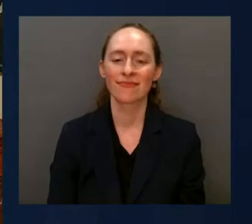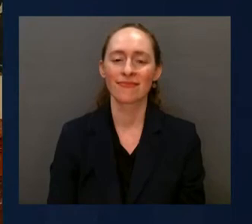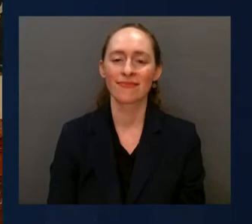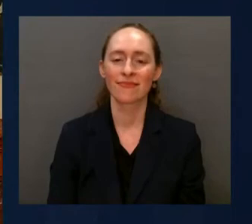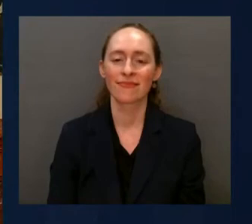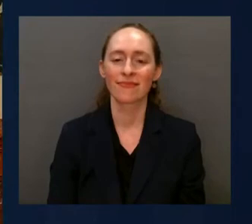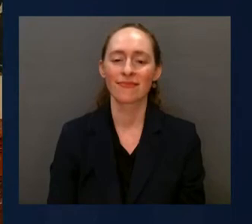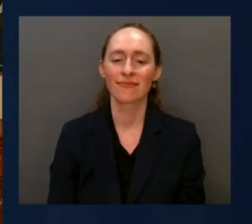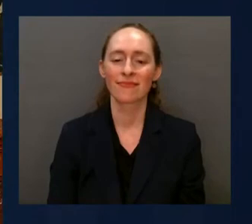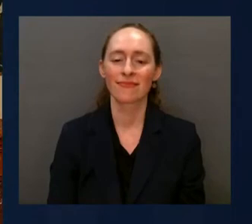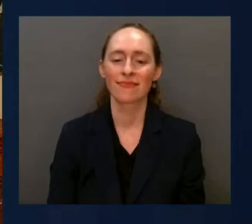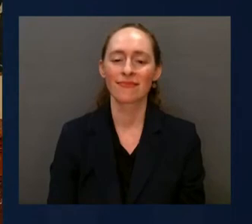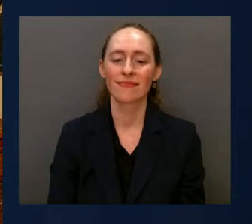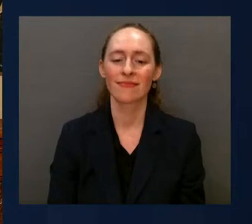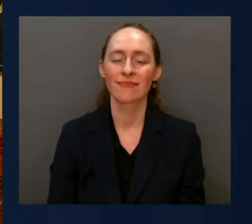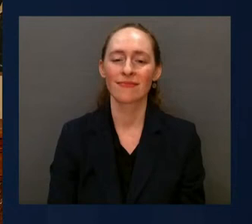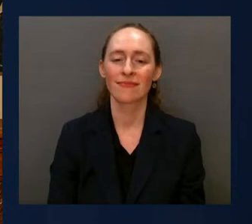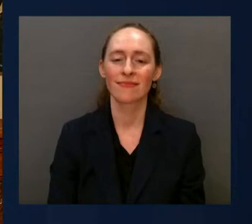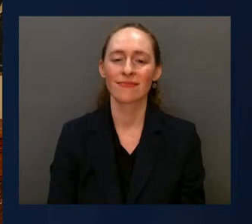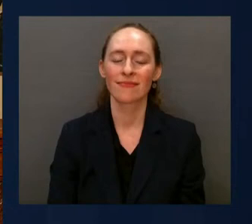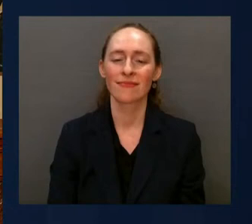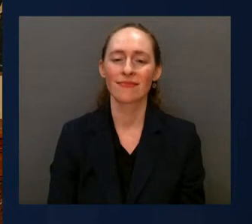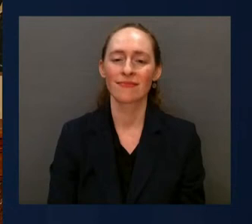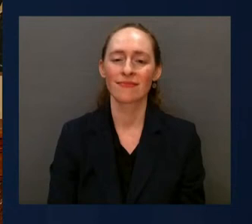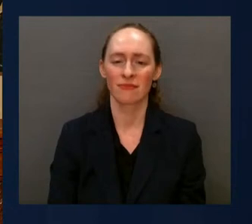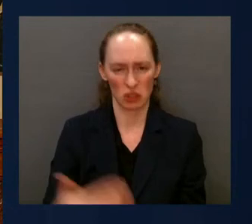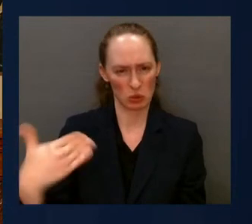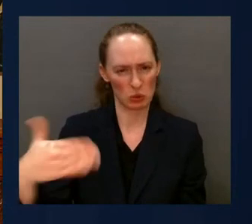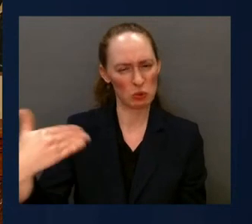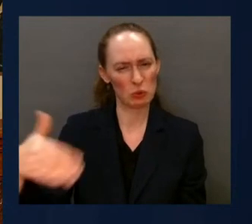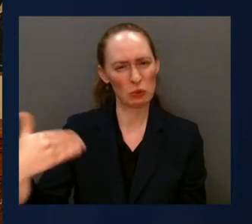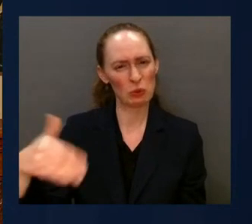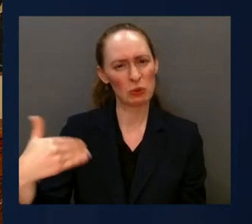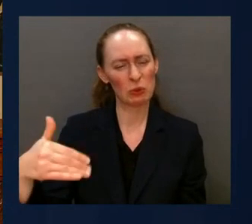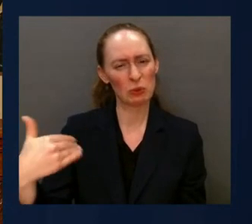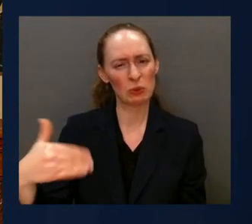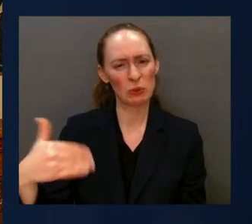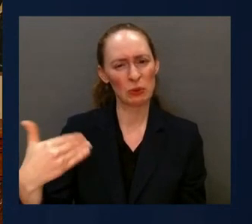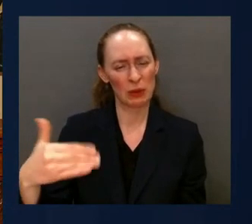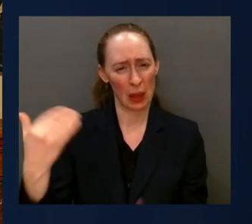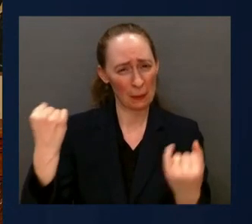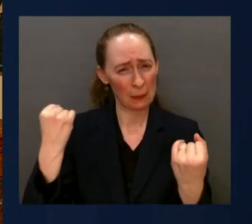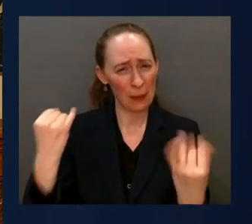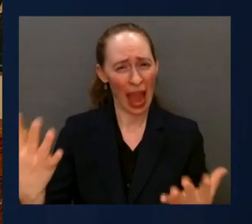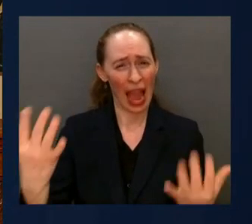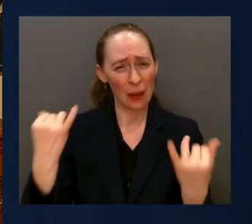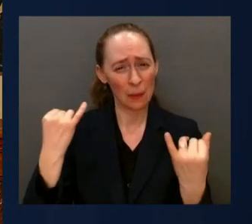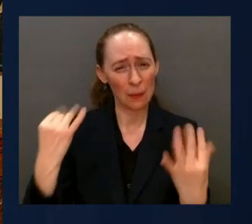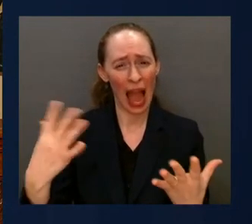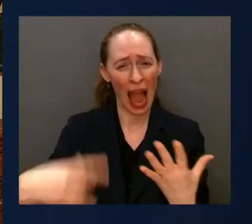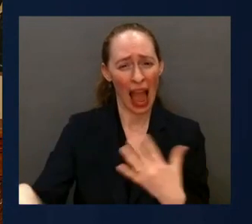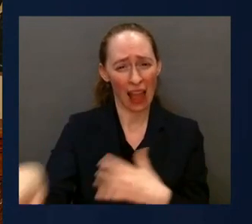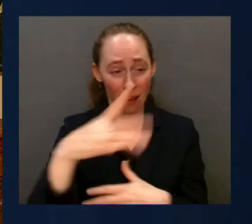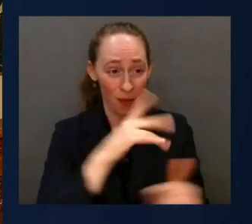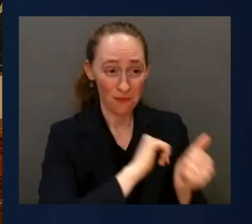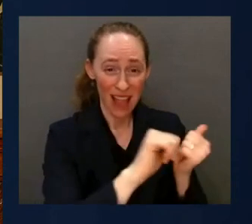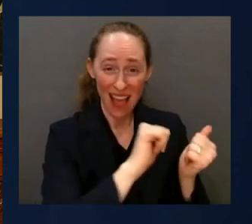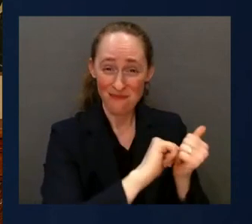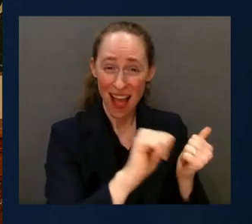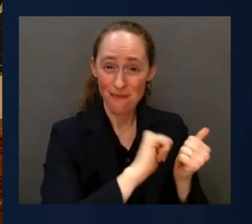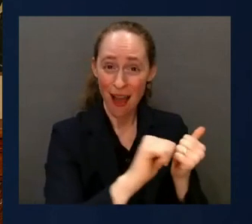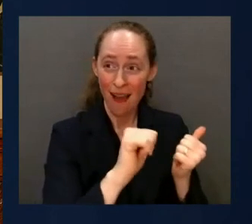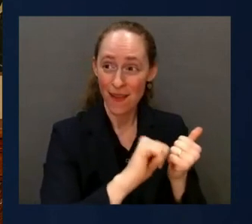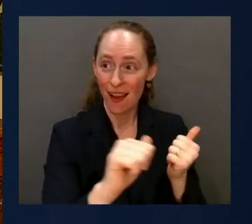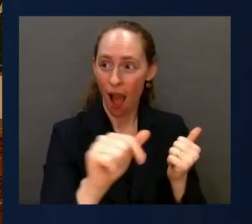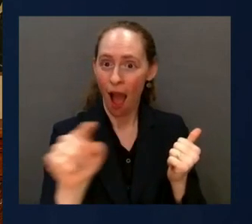So many things that we did are only now coming to fruition. We said we were doing this, and we said we passed the law to